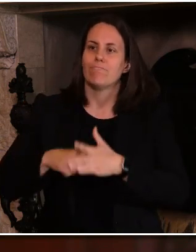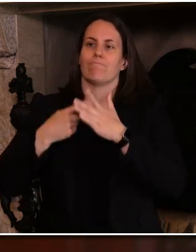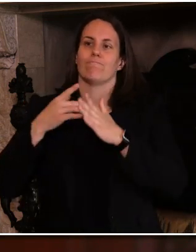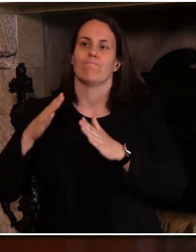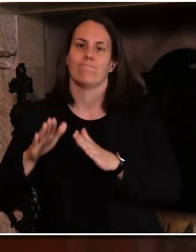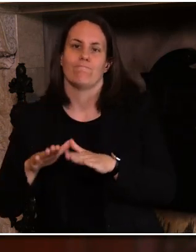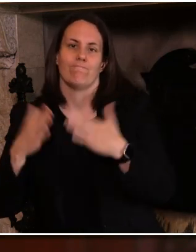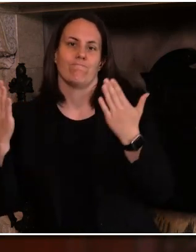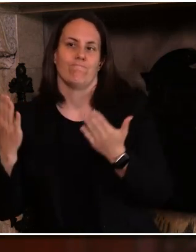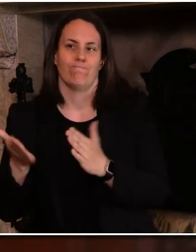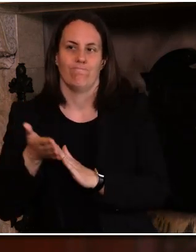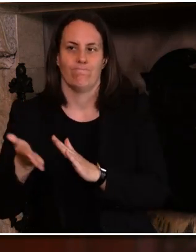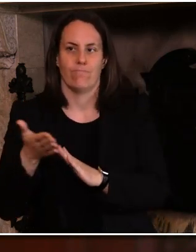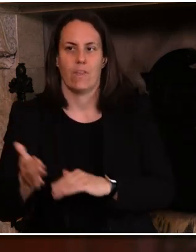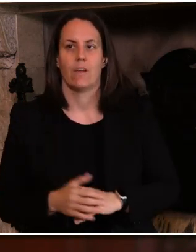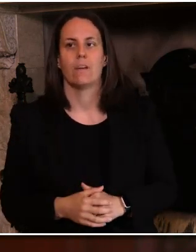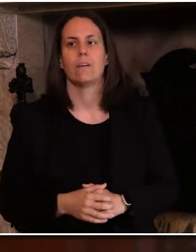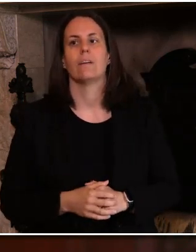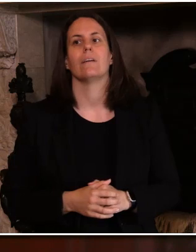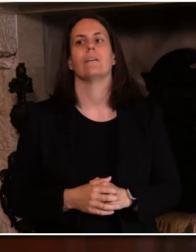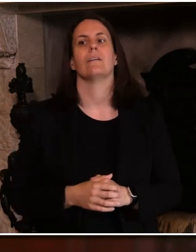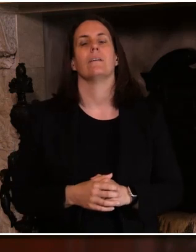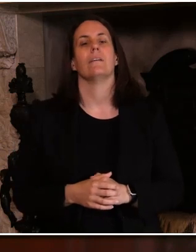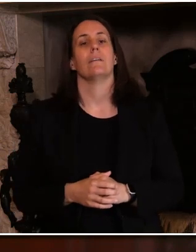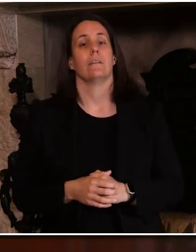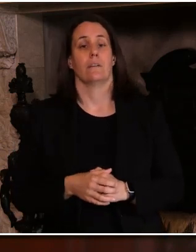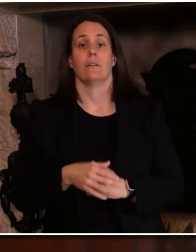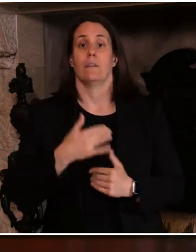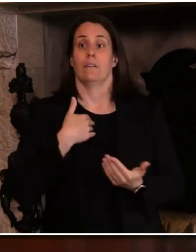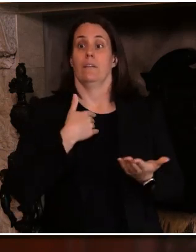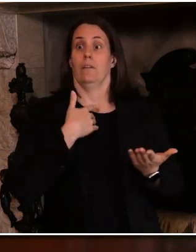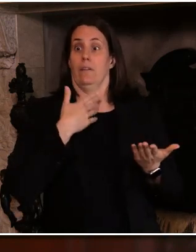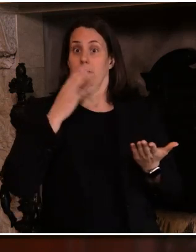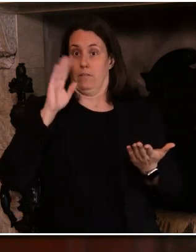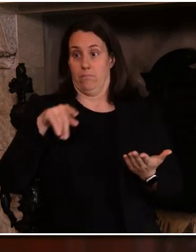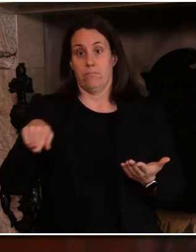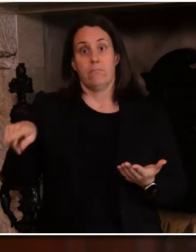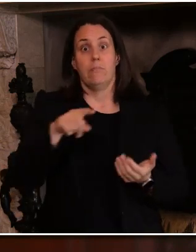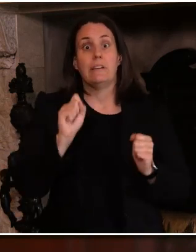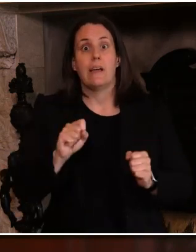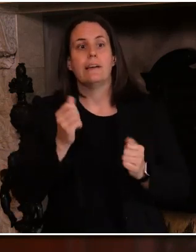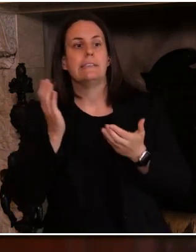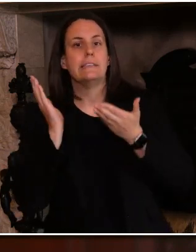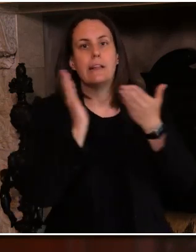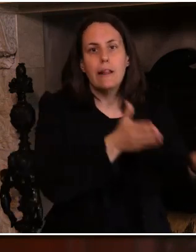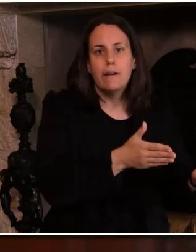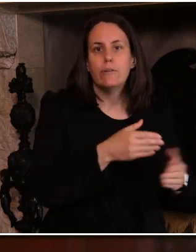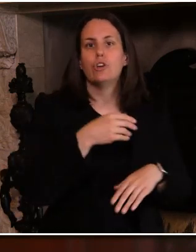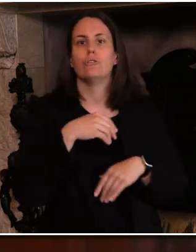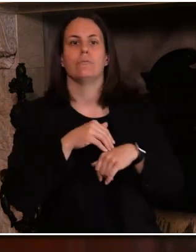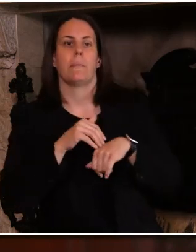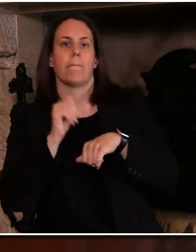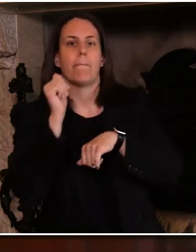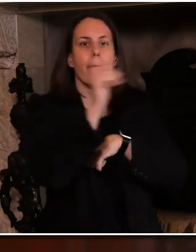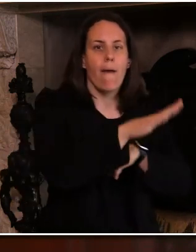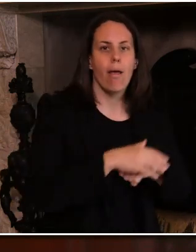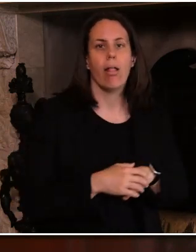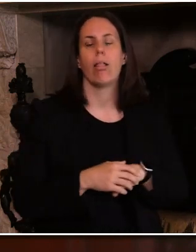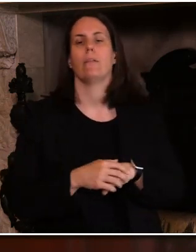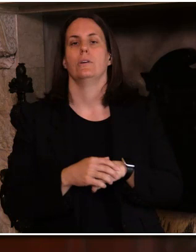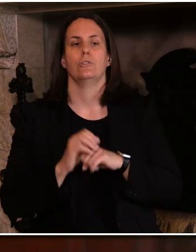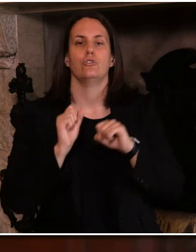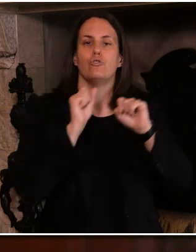like deliveries, mails, curbside pickup, and curbside drop-off. So, for example, whether you're an upholsterer,